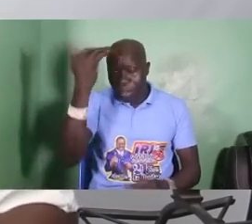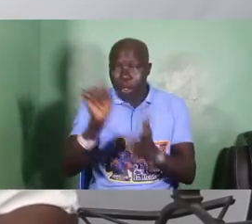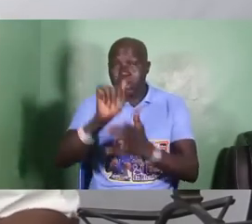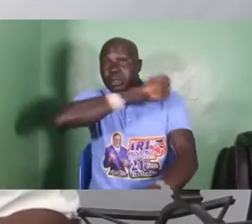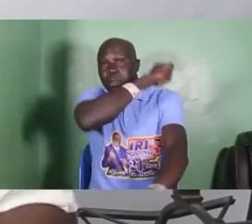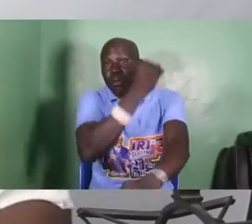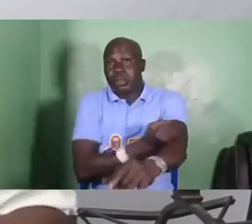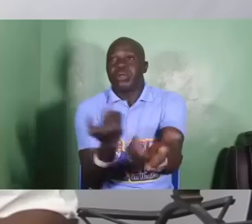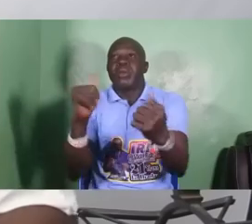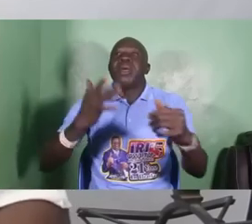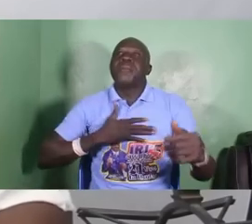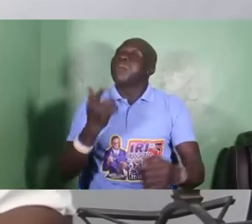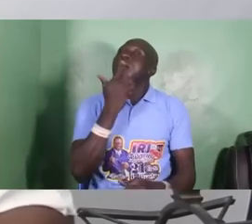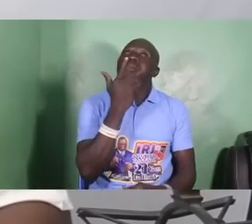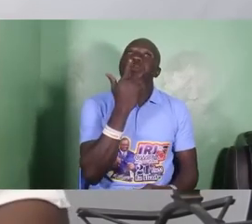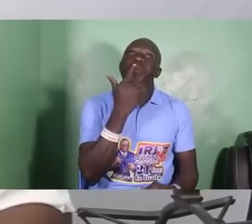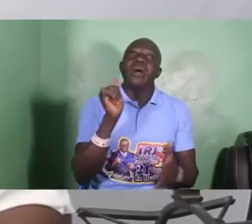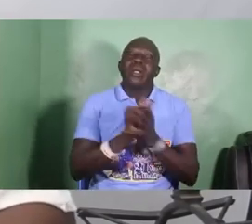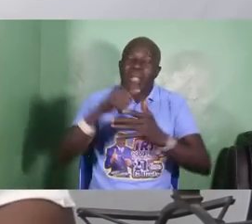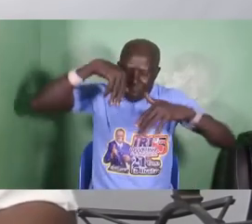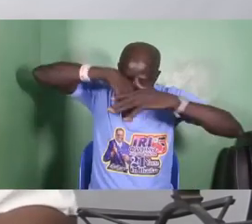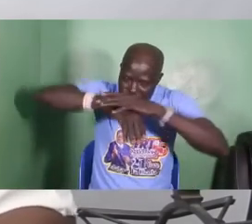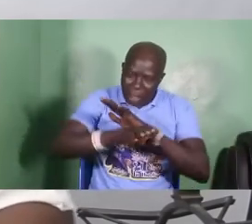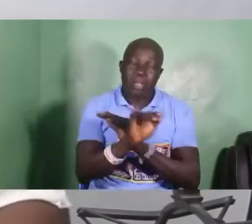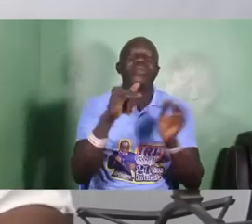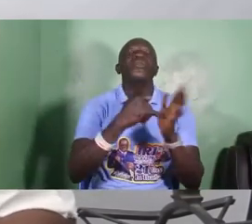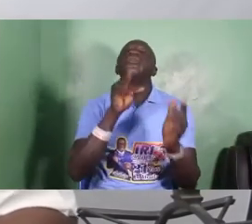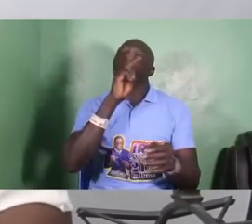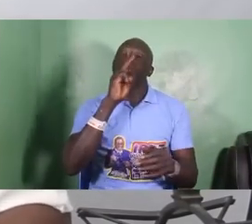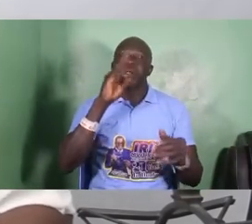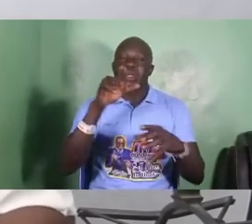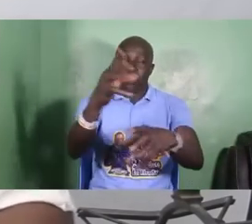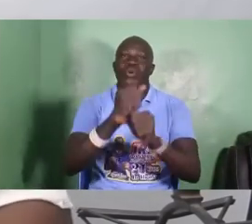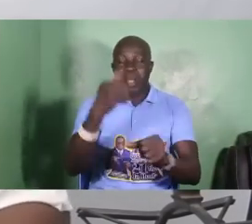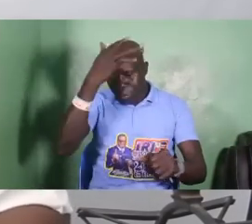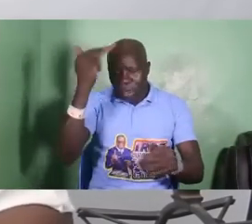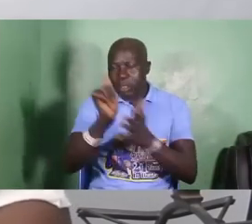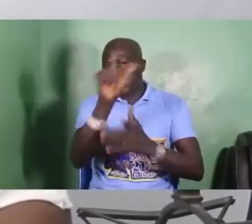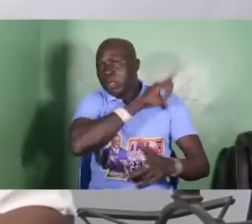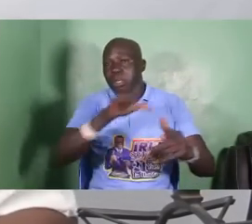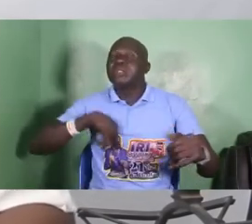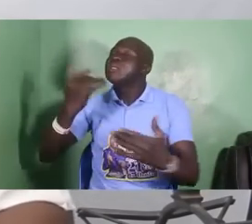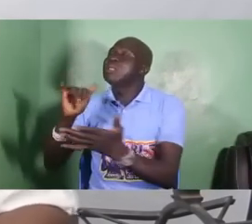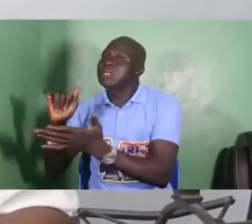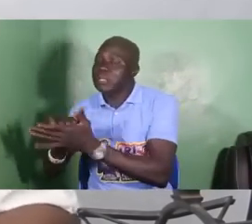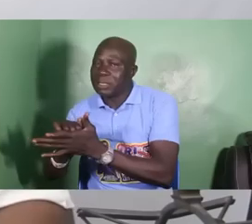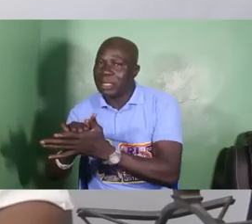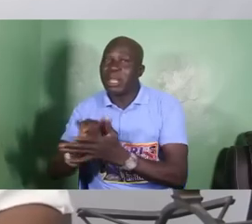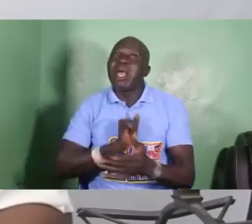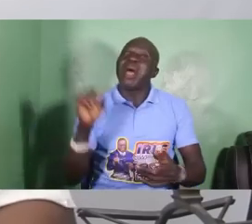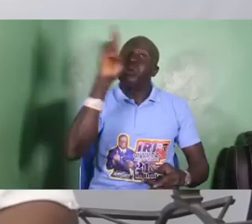There are some authorities that will come out from my mouth that will get into the water you're holding. Because the Lord says,